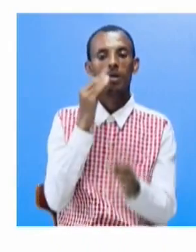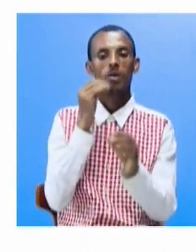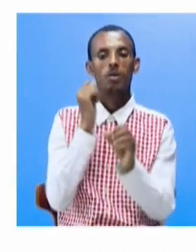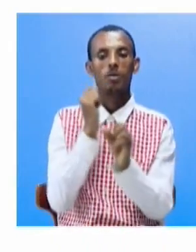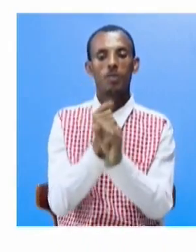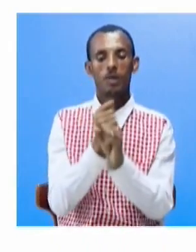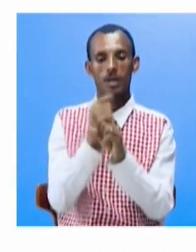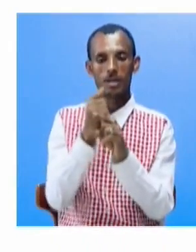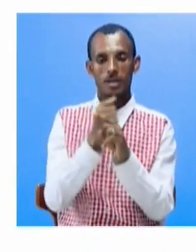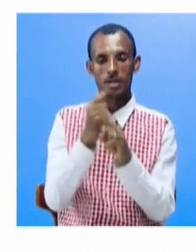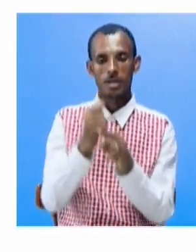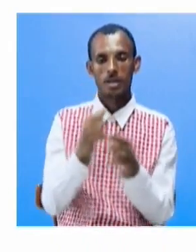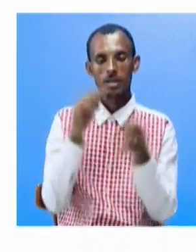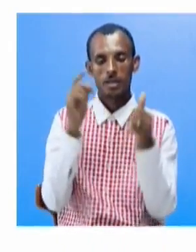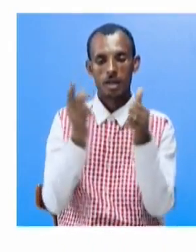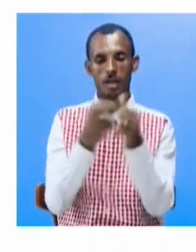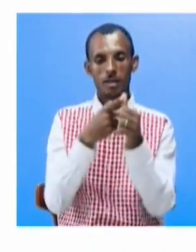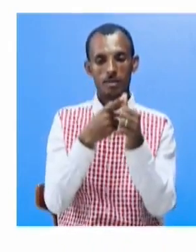1.